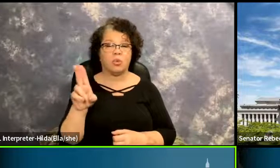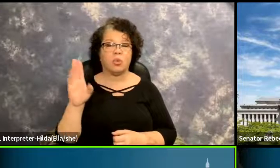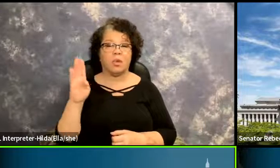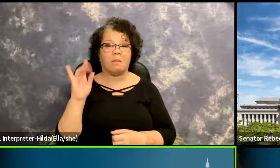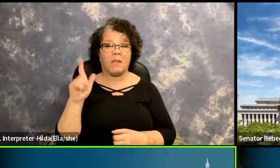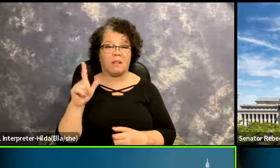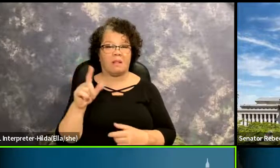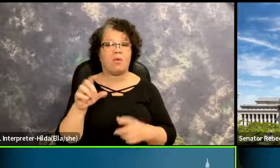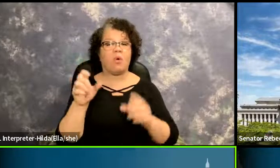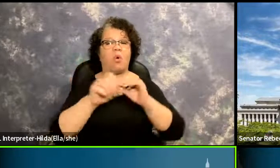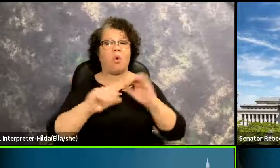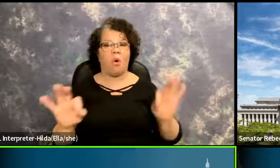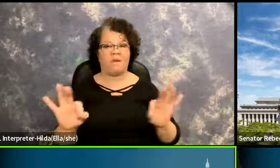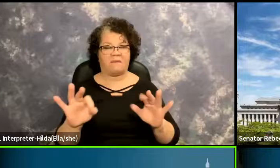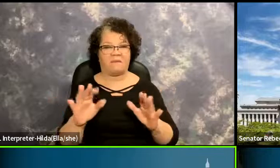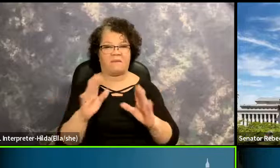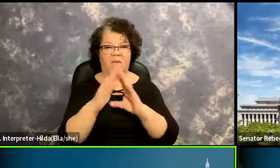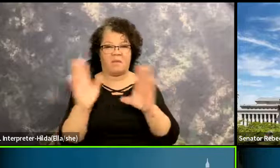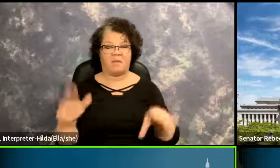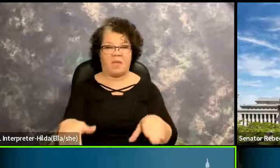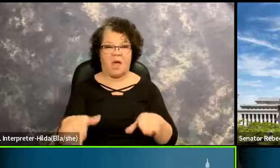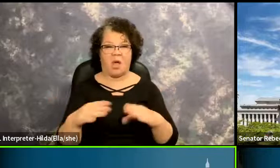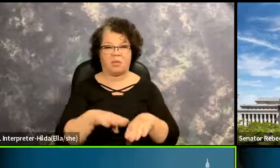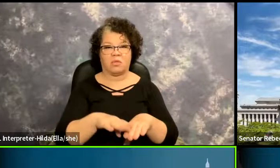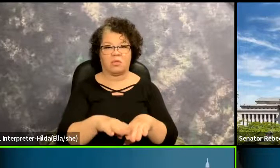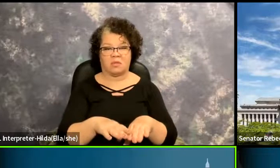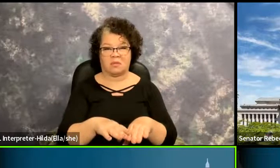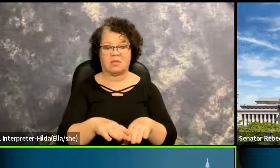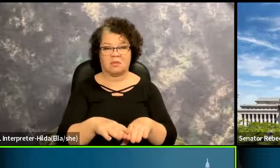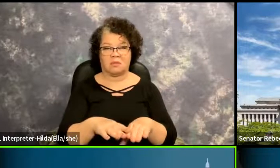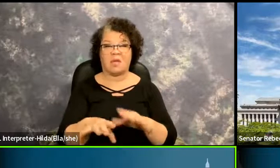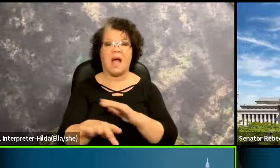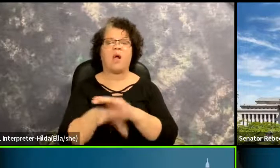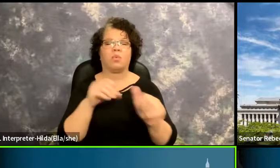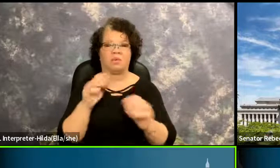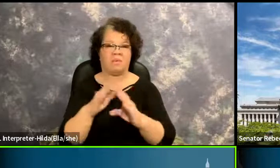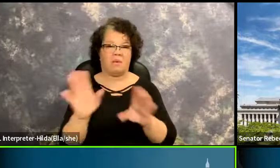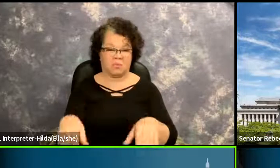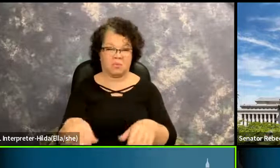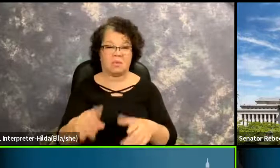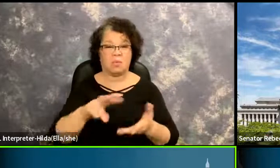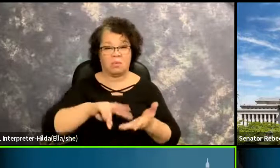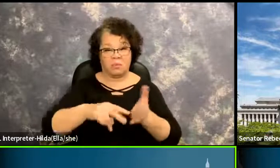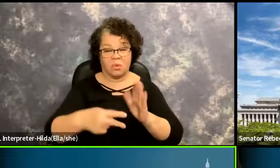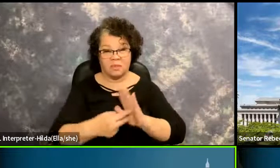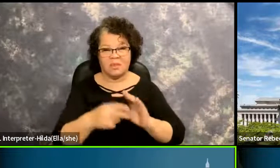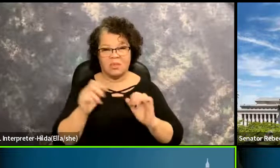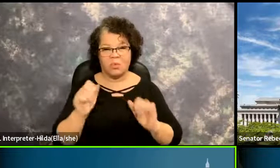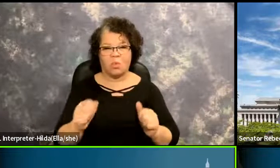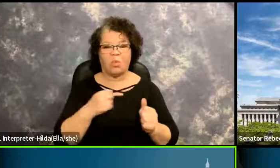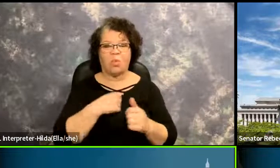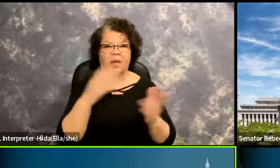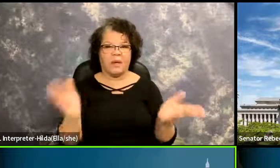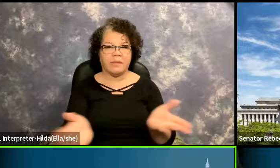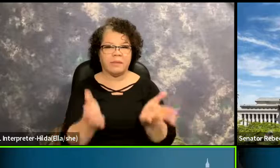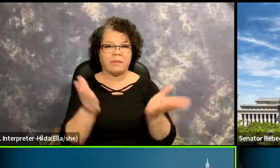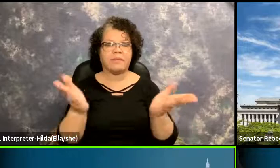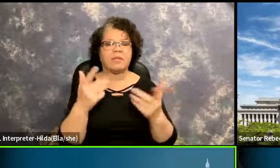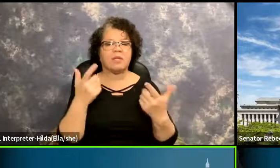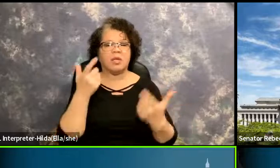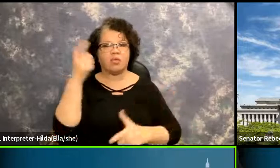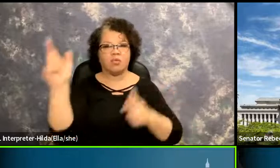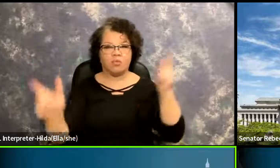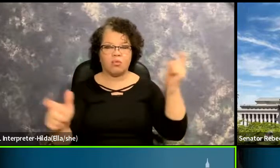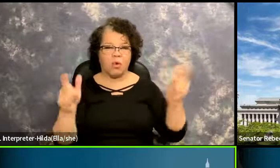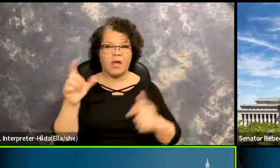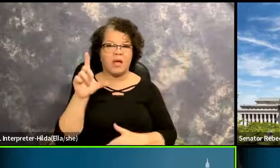House floor. So that's one way that we are able to help build greater density